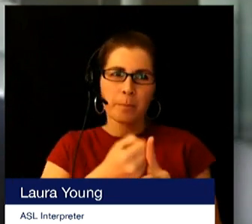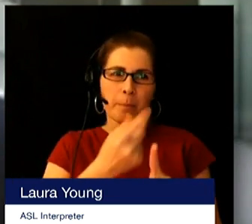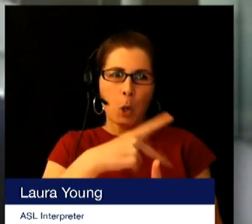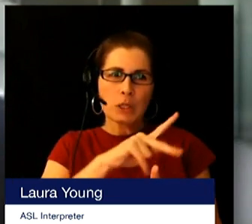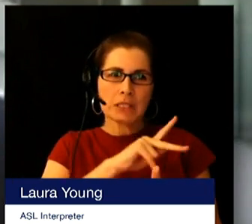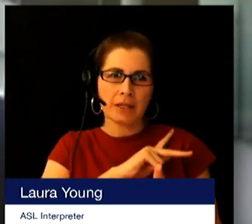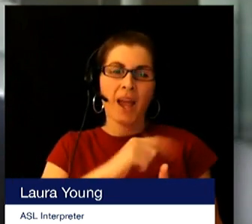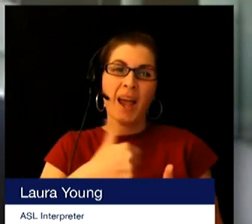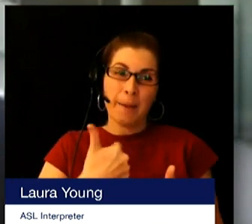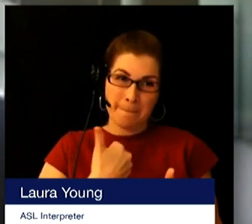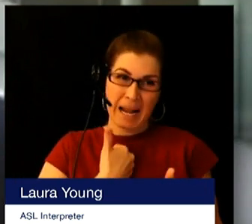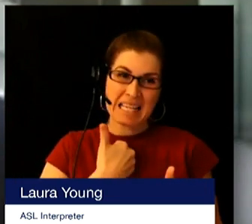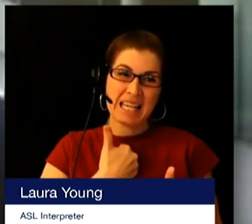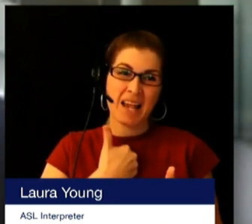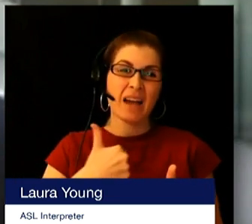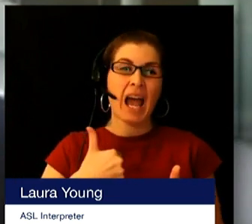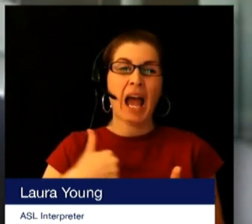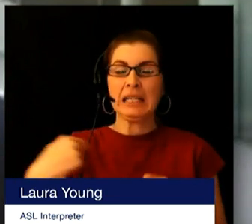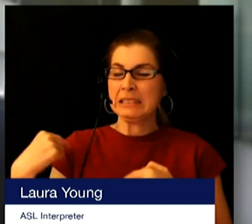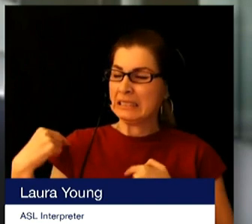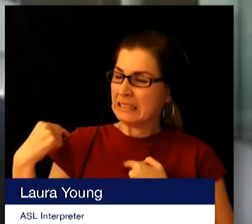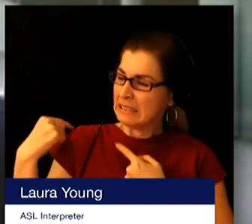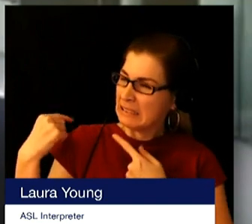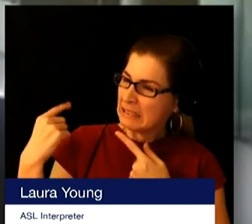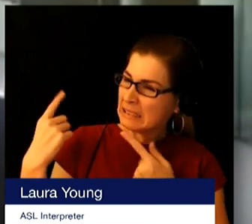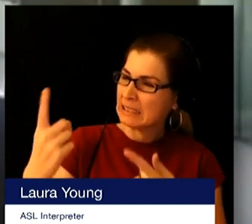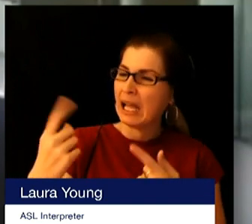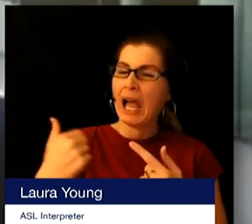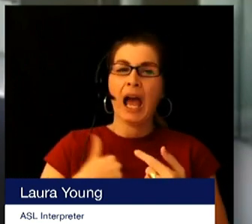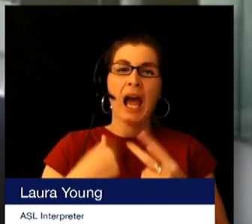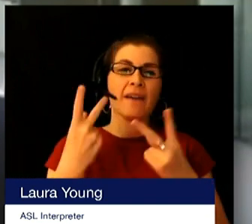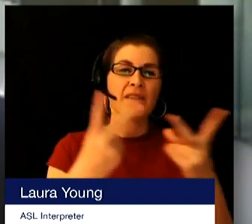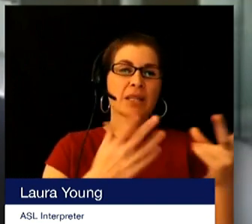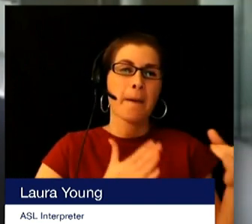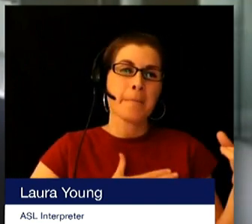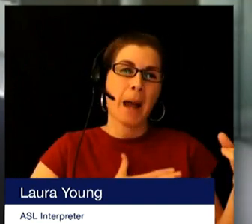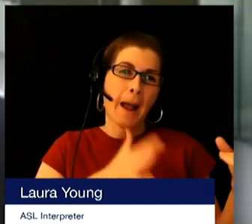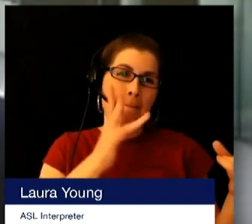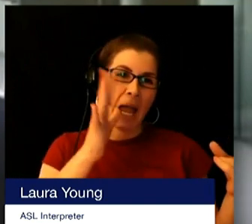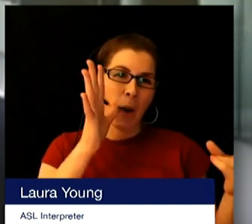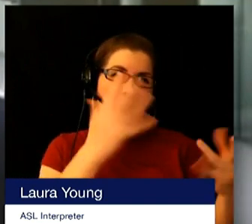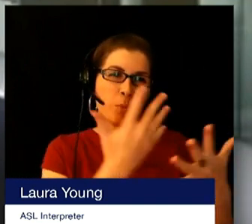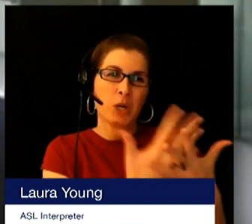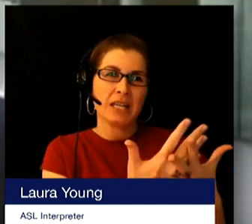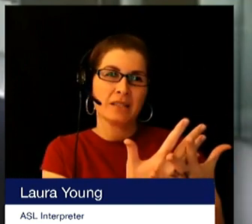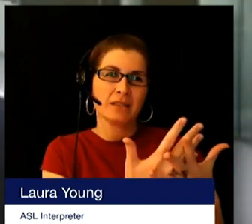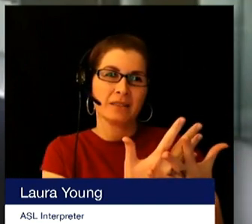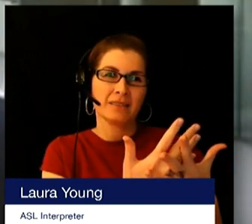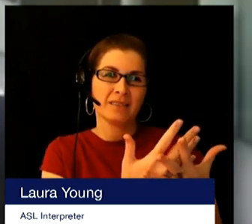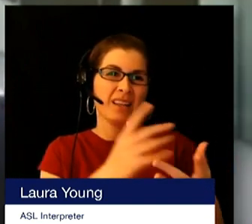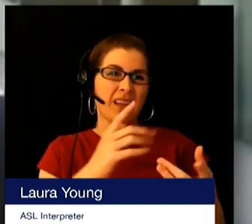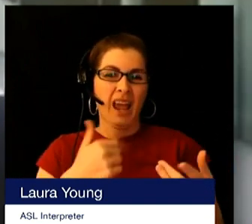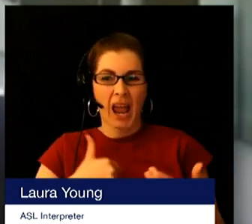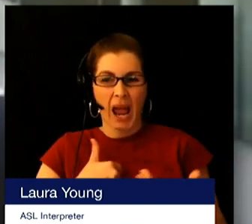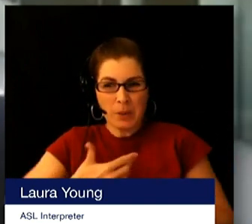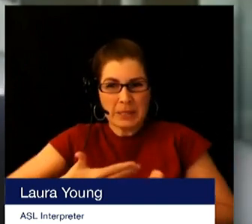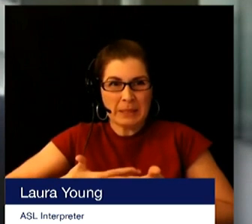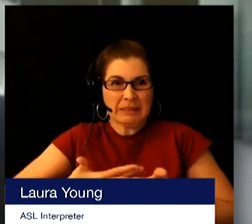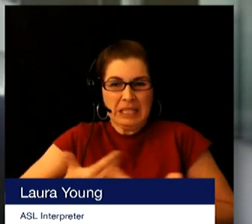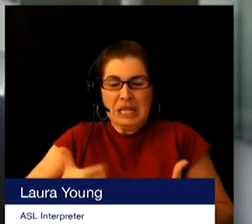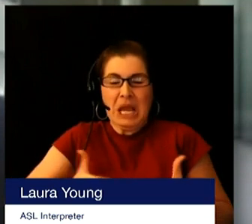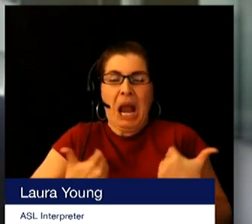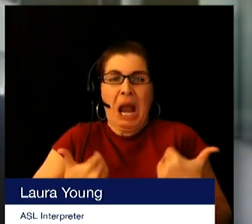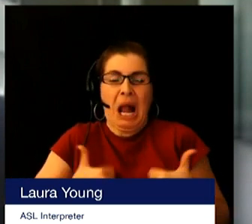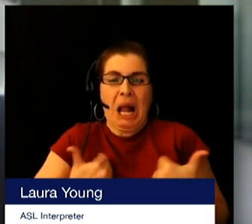I have spent my entire life visiting my parents in prison from the time I was an infant. And I